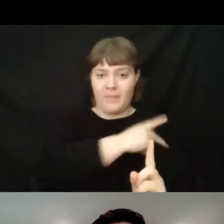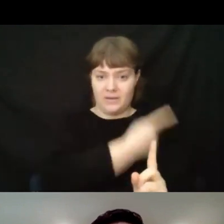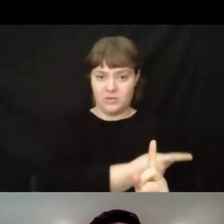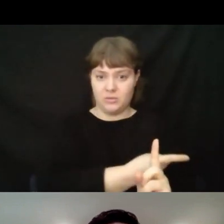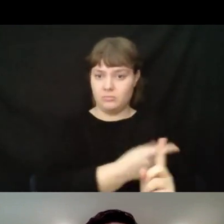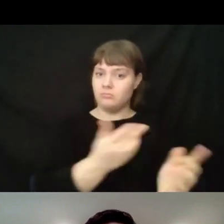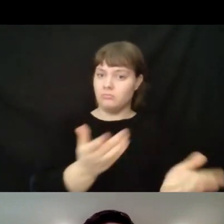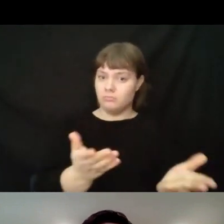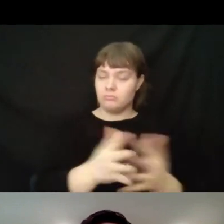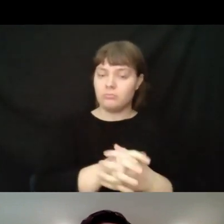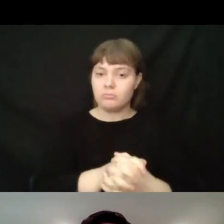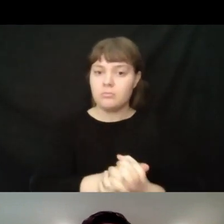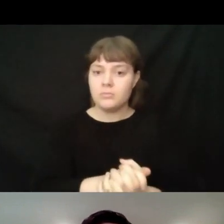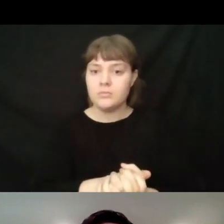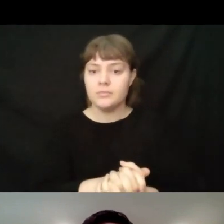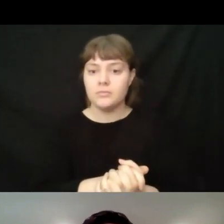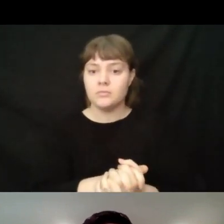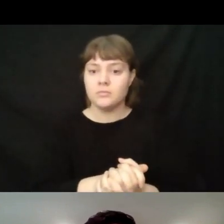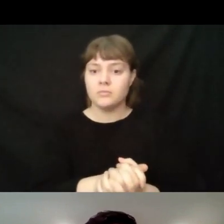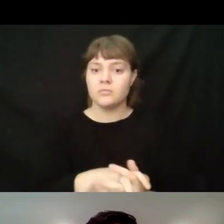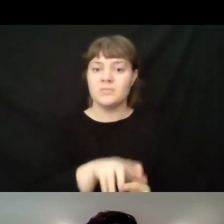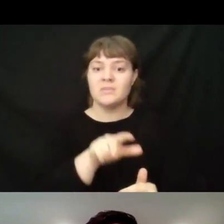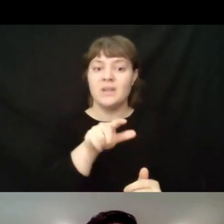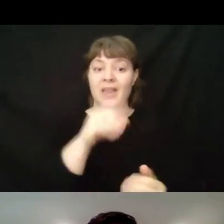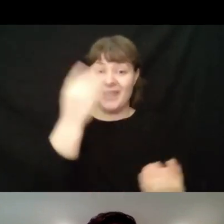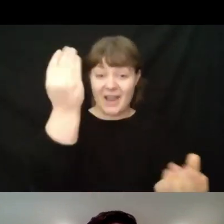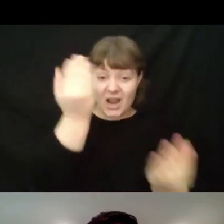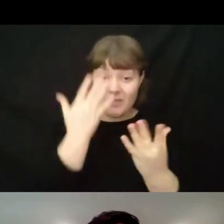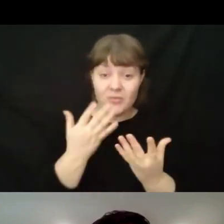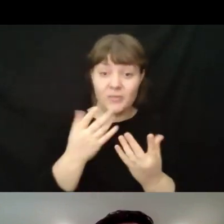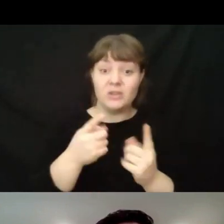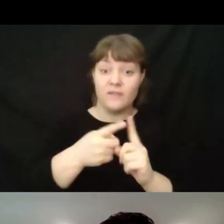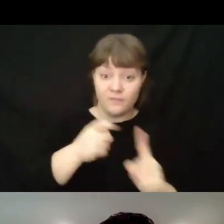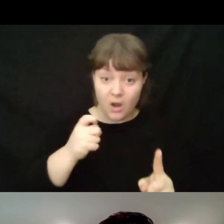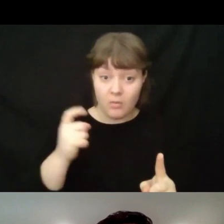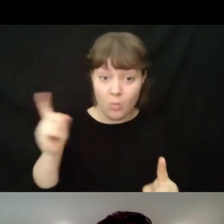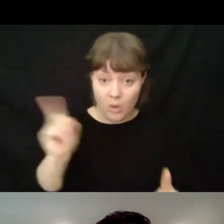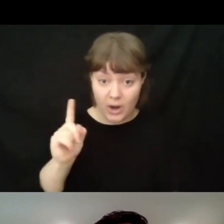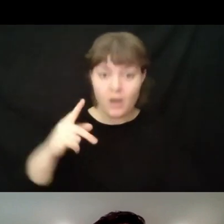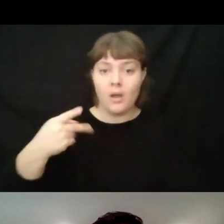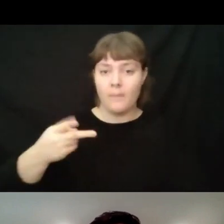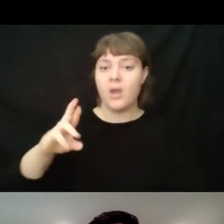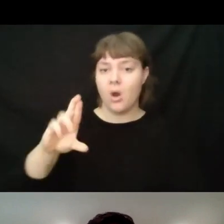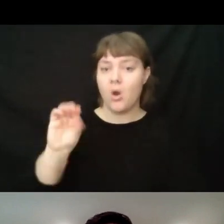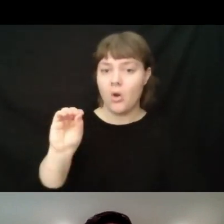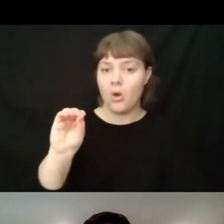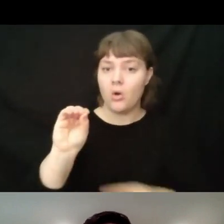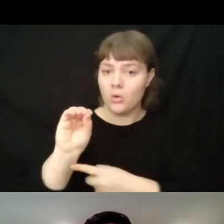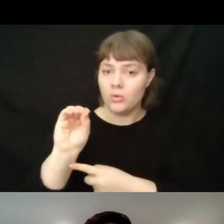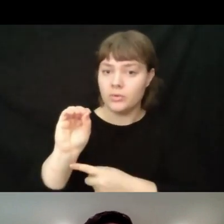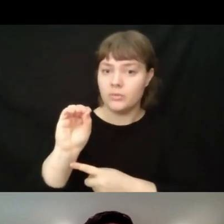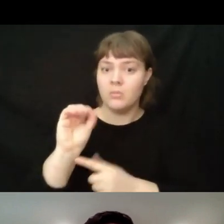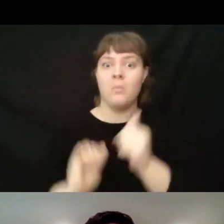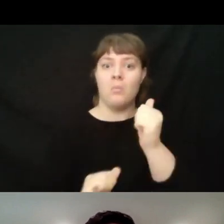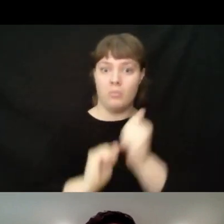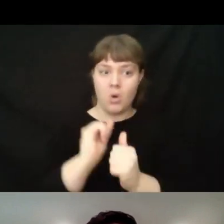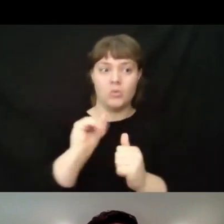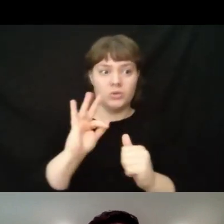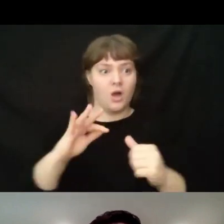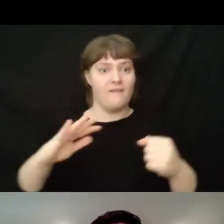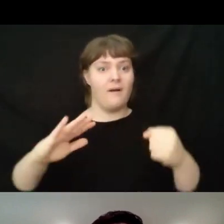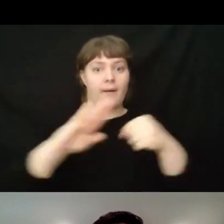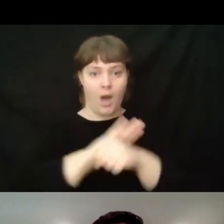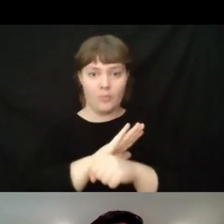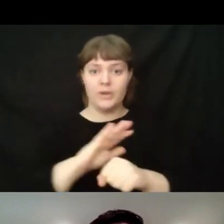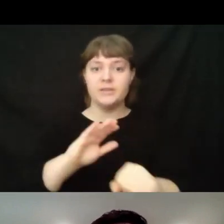of this information comes from these patient-reported outcomes. The majority of our comprehensive geriatric